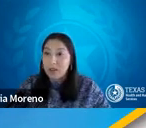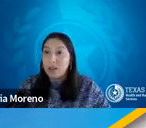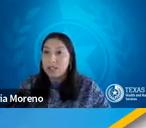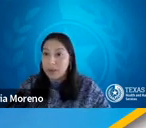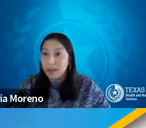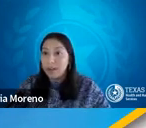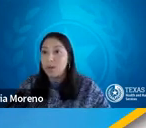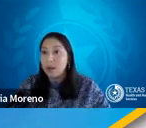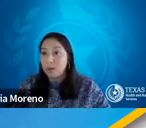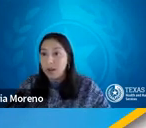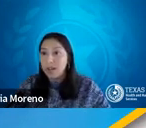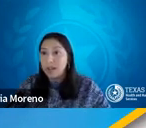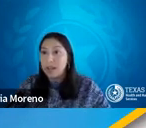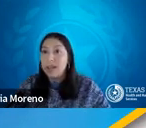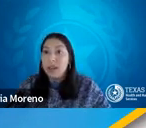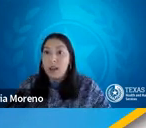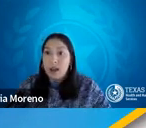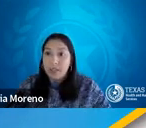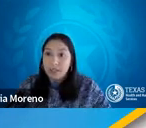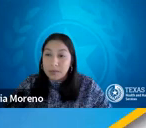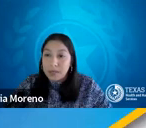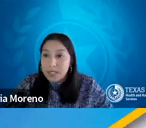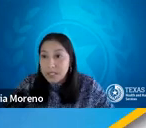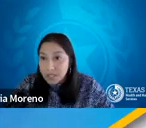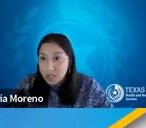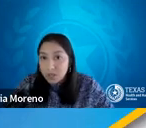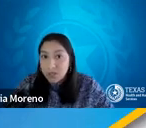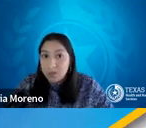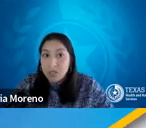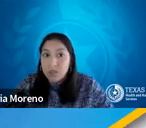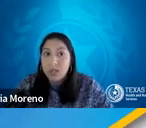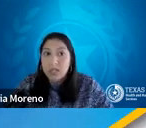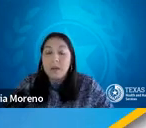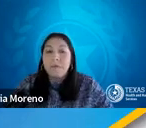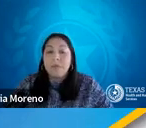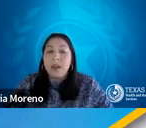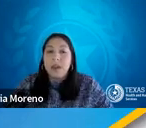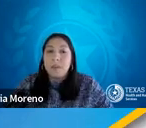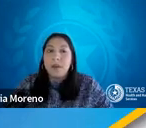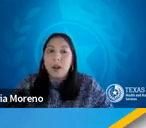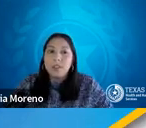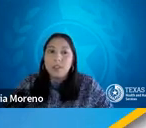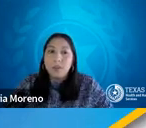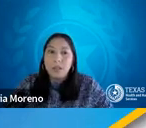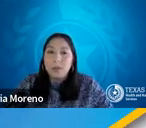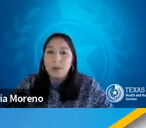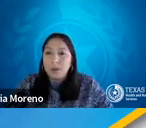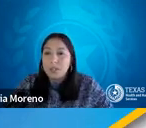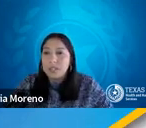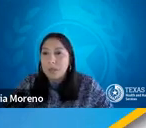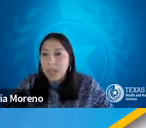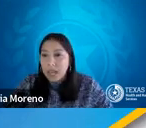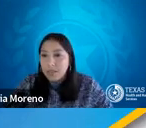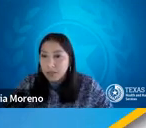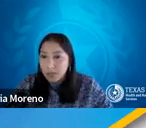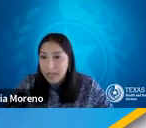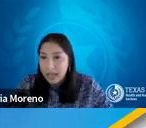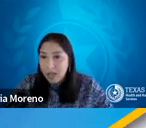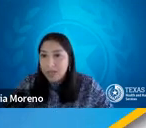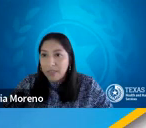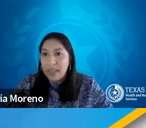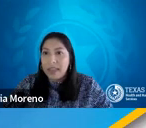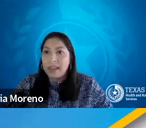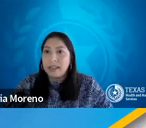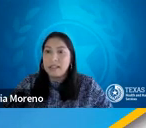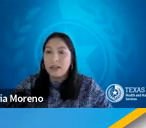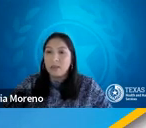being alcohol, tobacco, marijuana, and other substances such as prescription drugs, but also to really promote behavioral